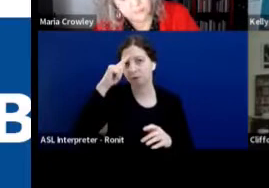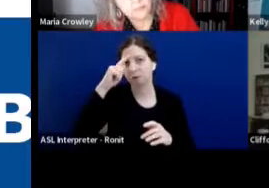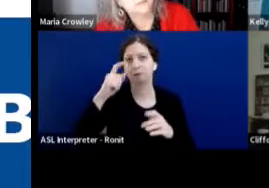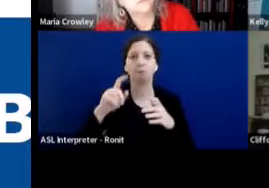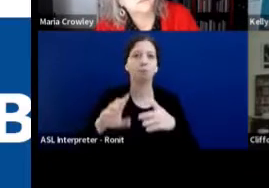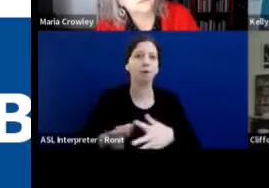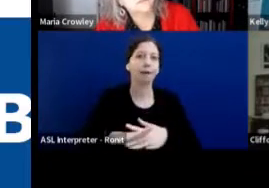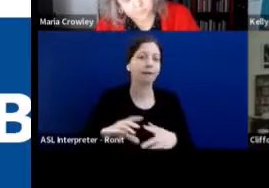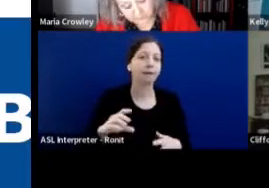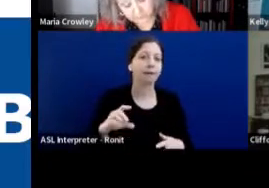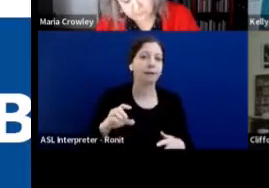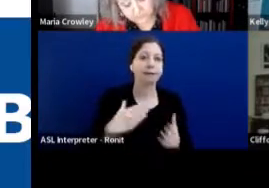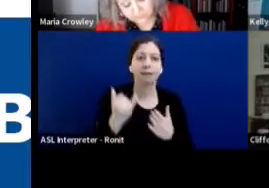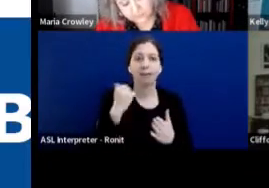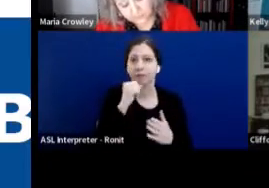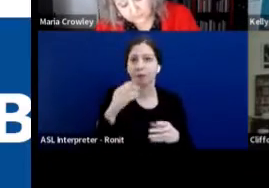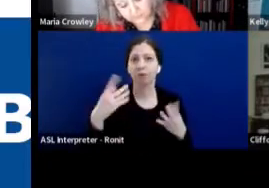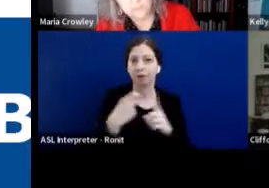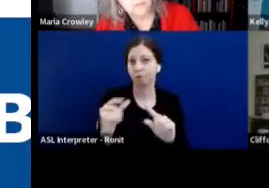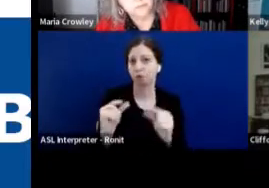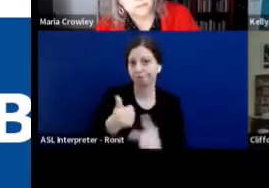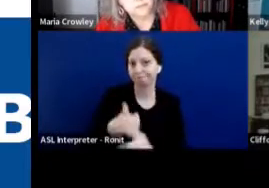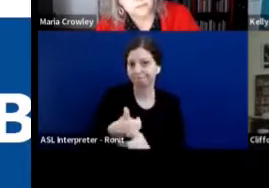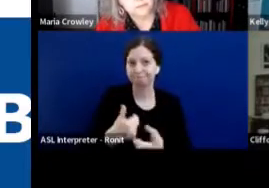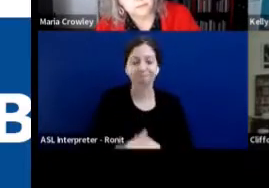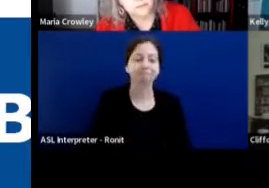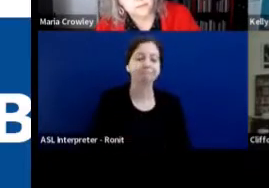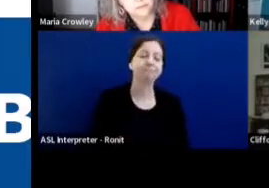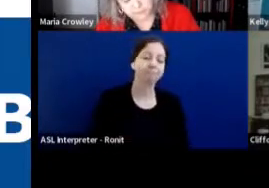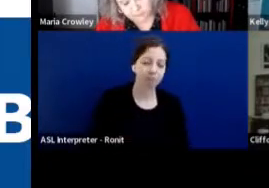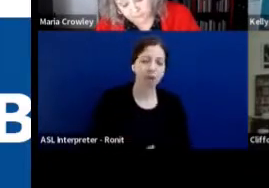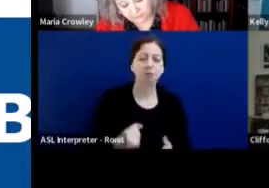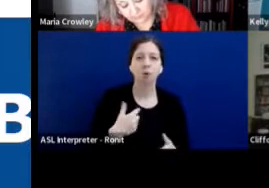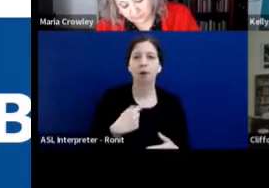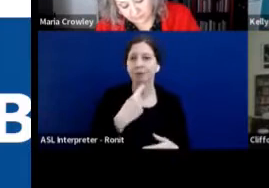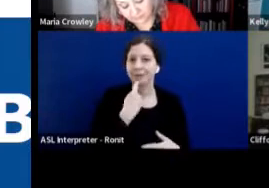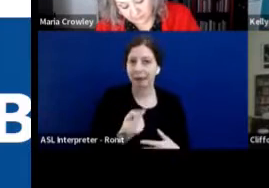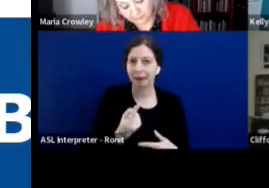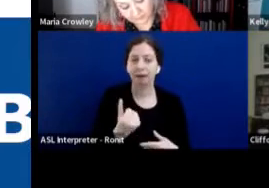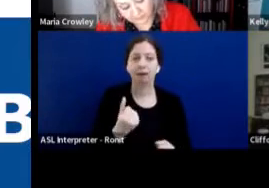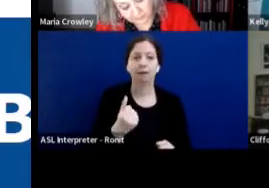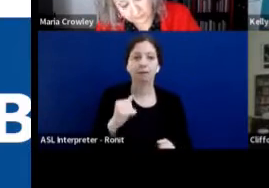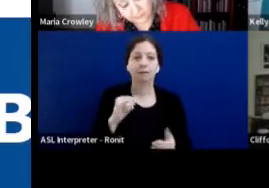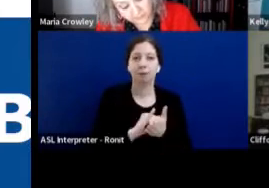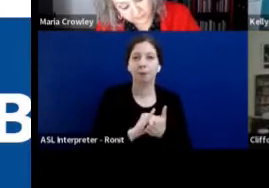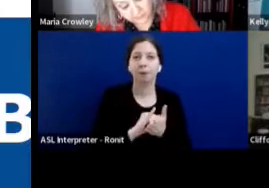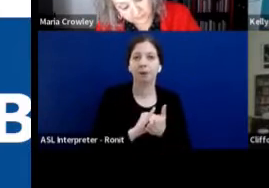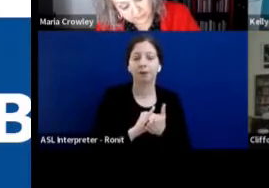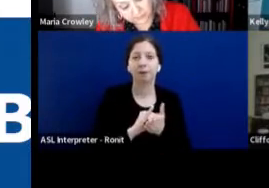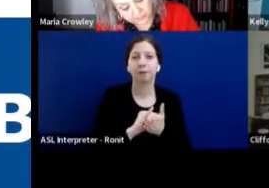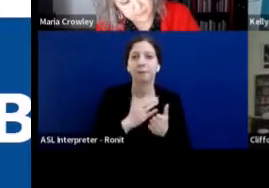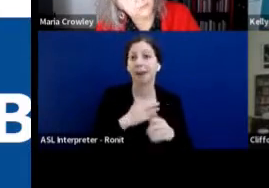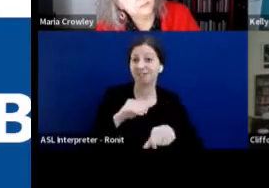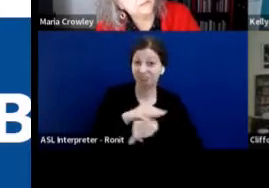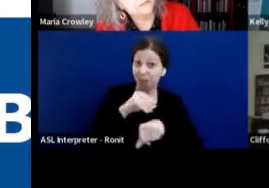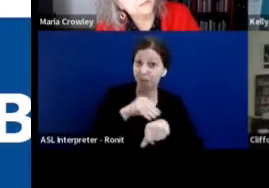even if it wasn't being provided by the group. So I would say That would be my advice and